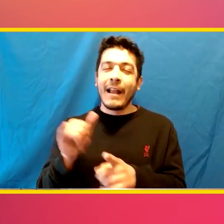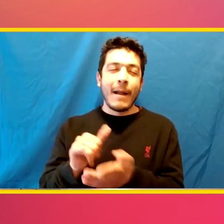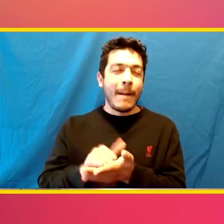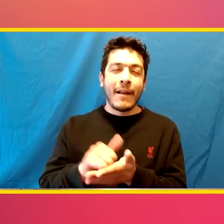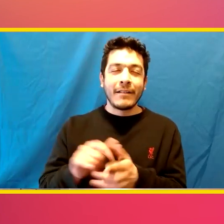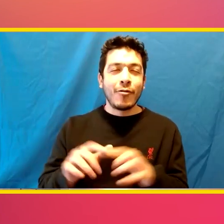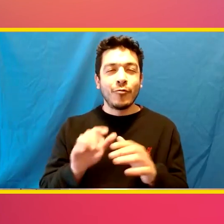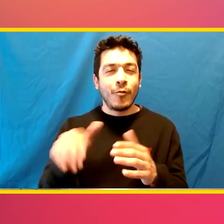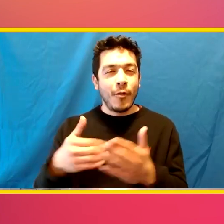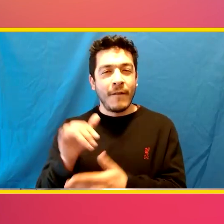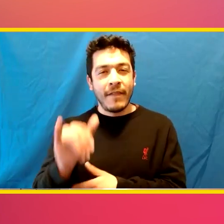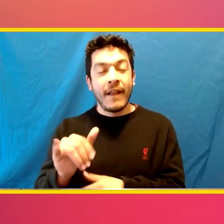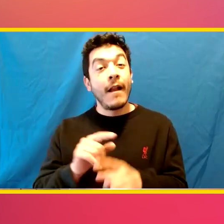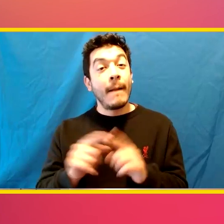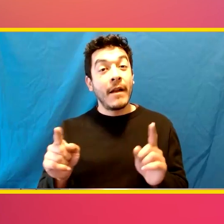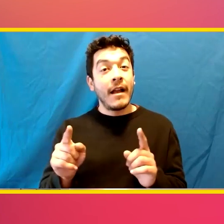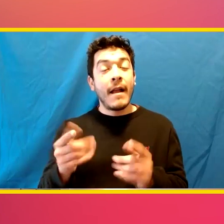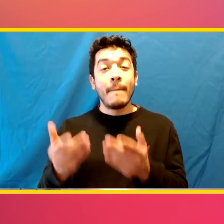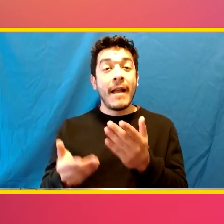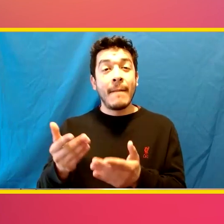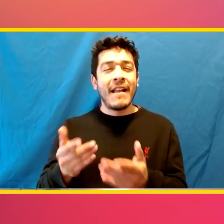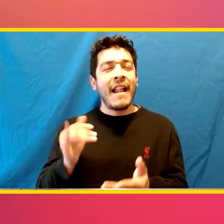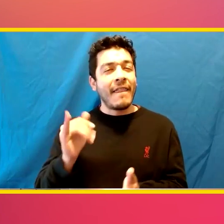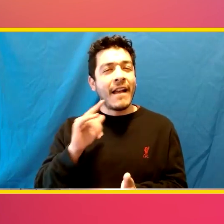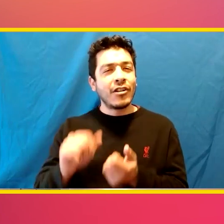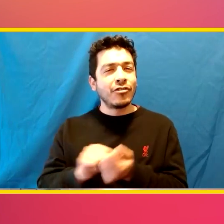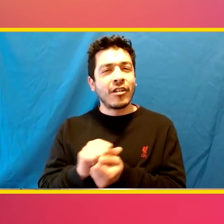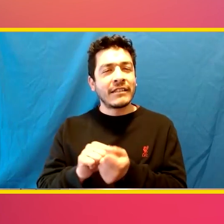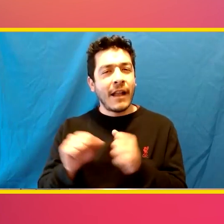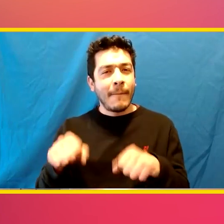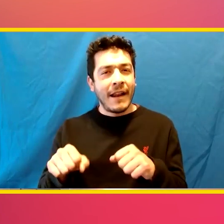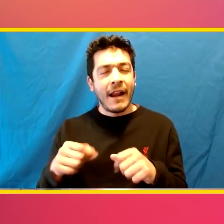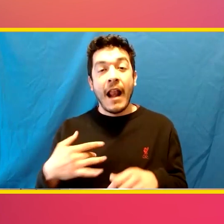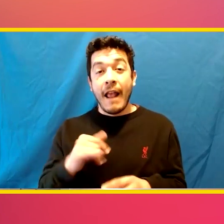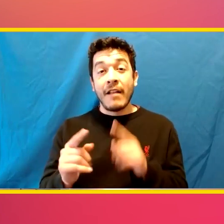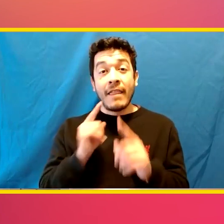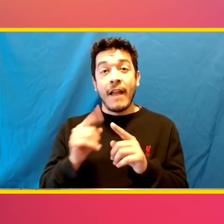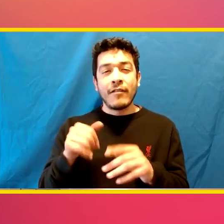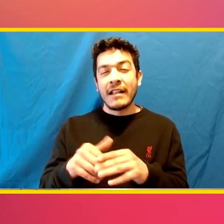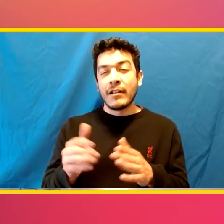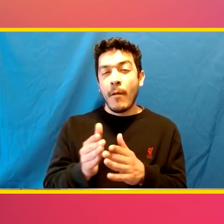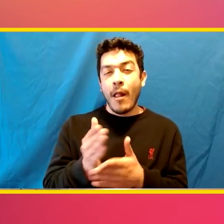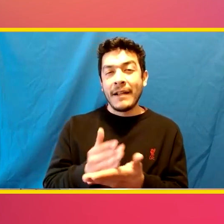do that. But perhaps it is the digestibility and having the conversation more in pieces